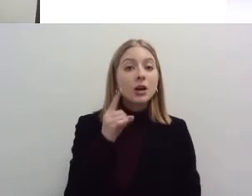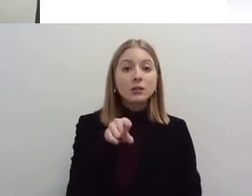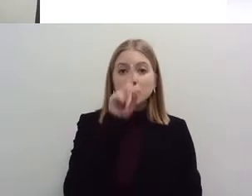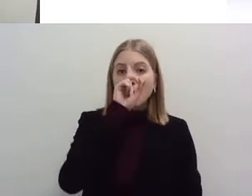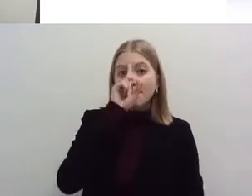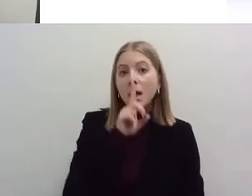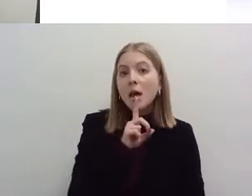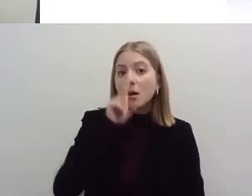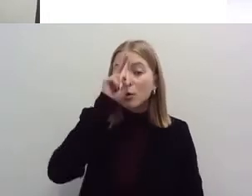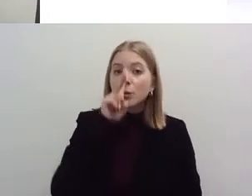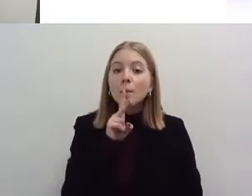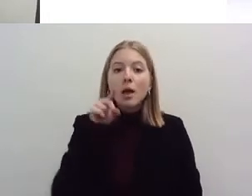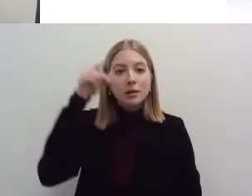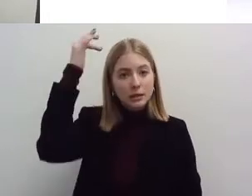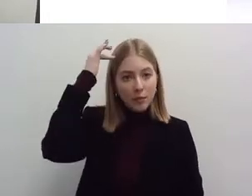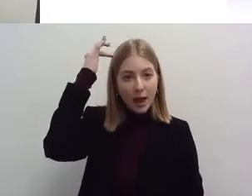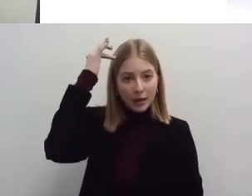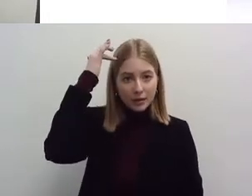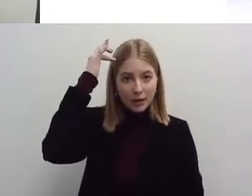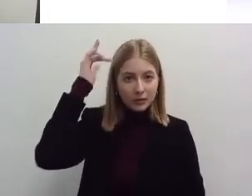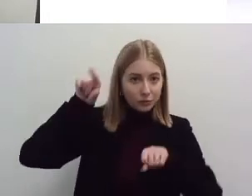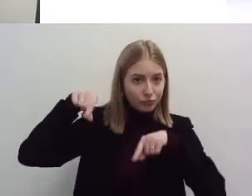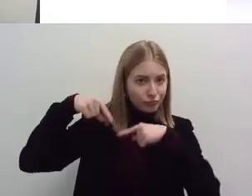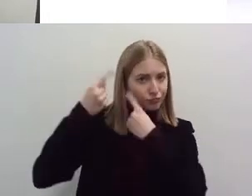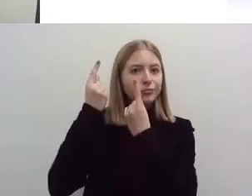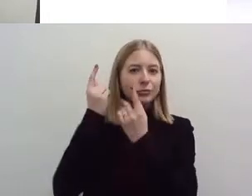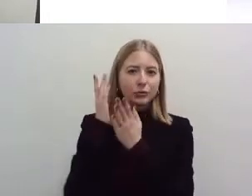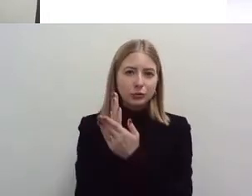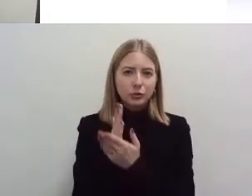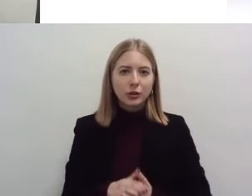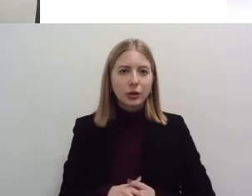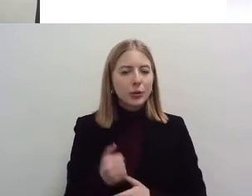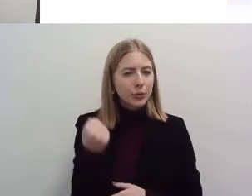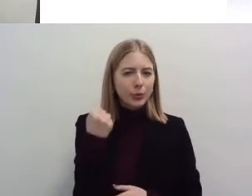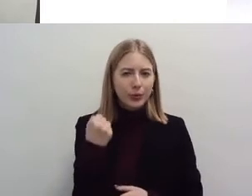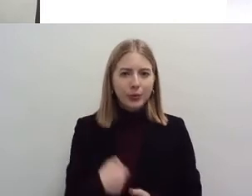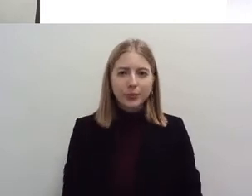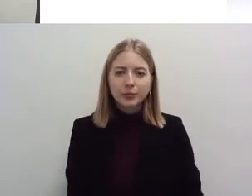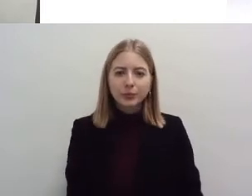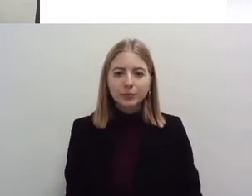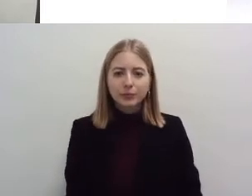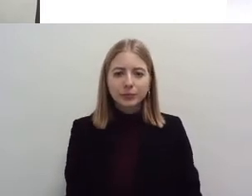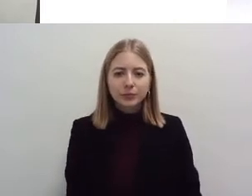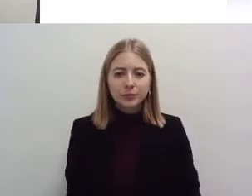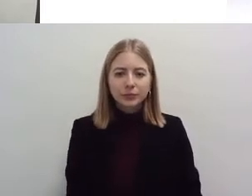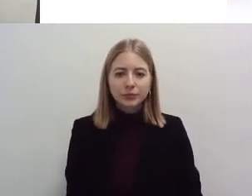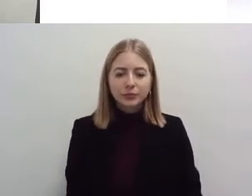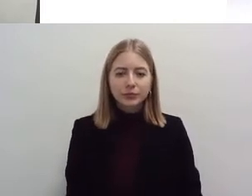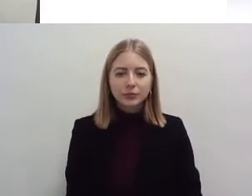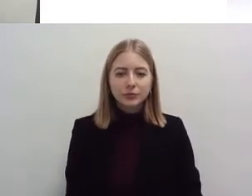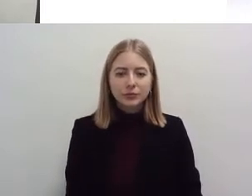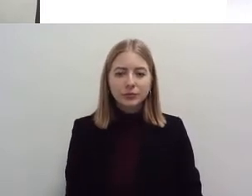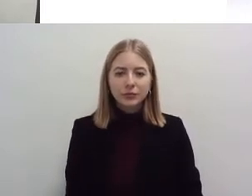other time in life where brain development happens more rapidly. And this is the time where